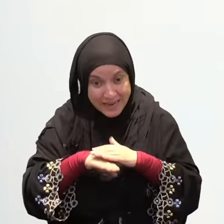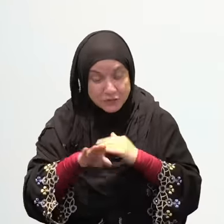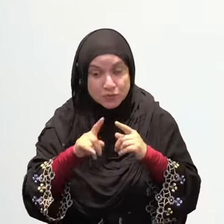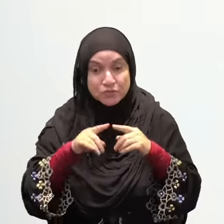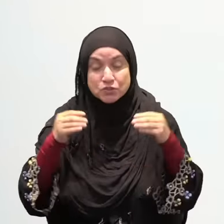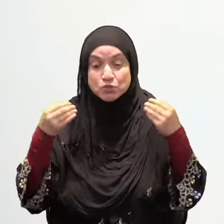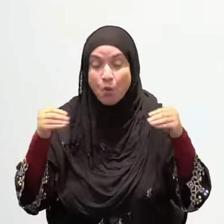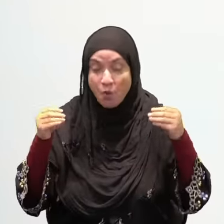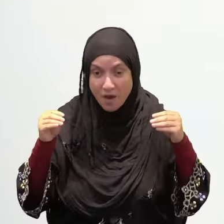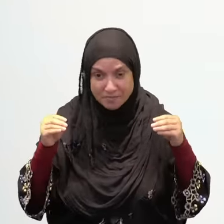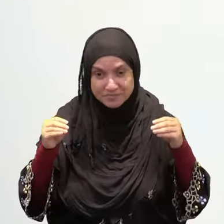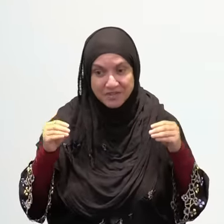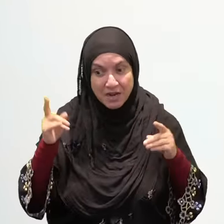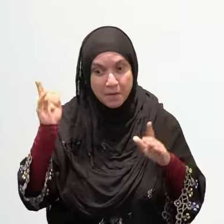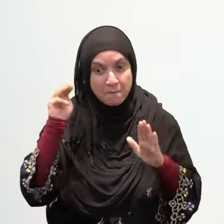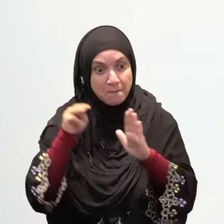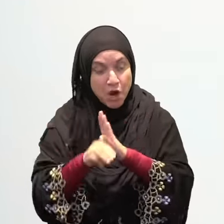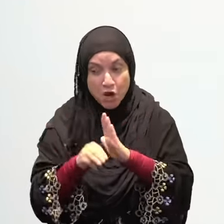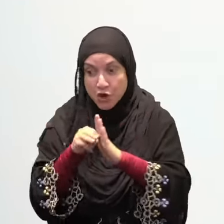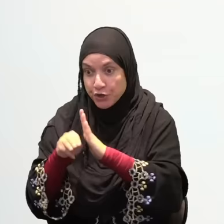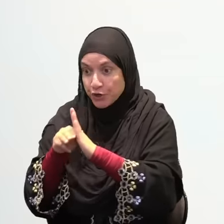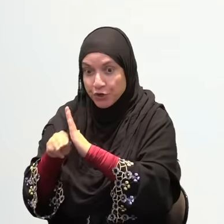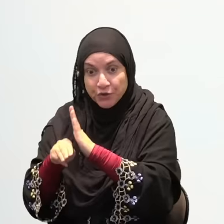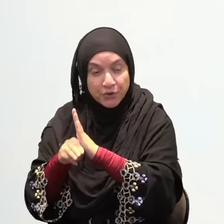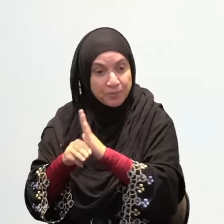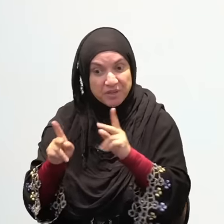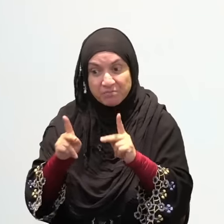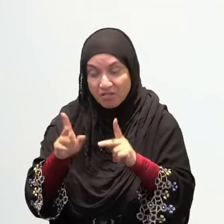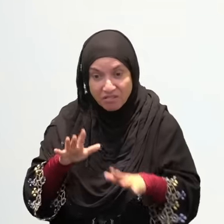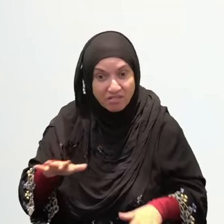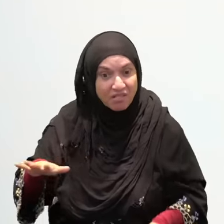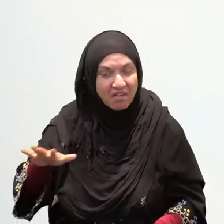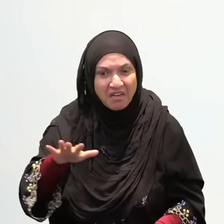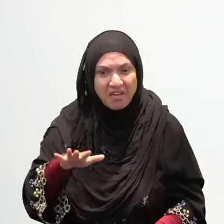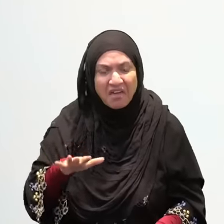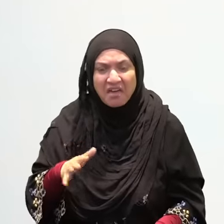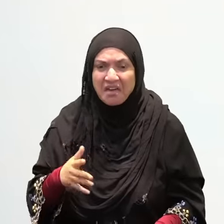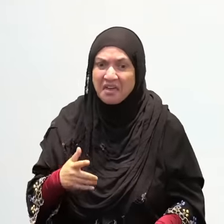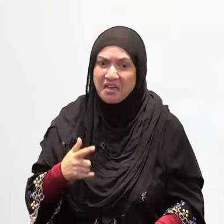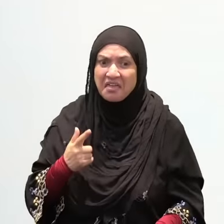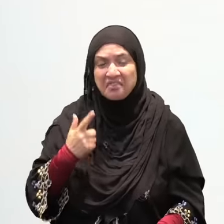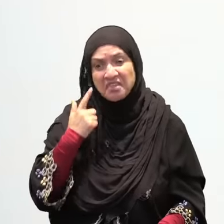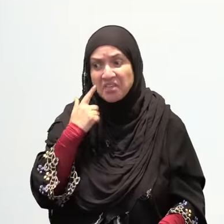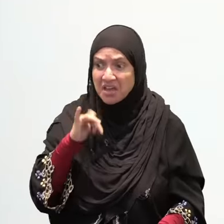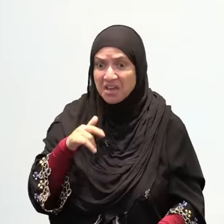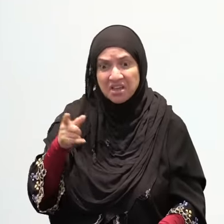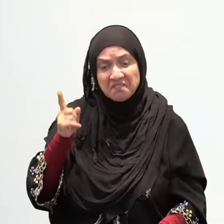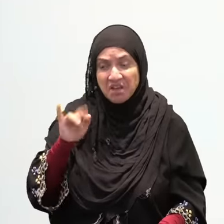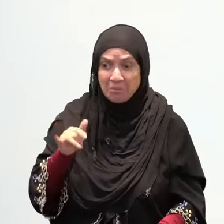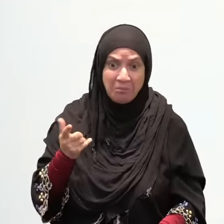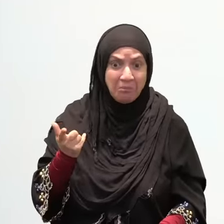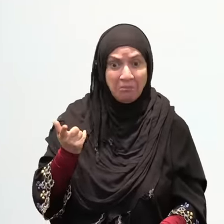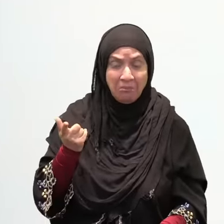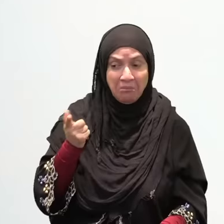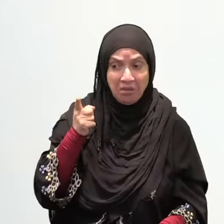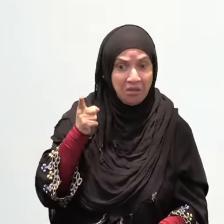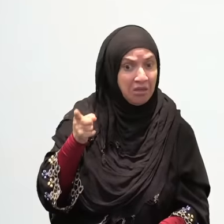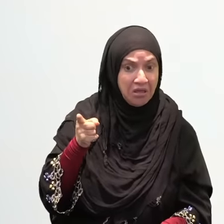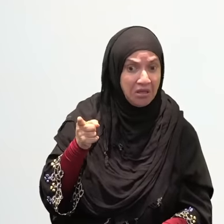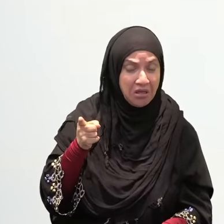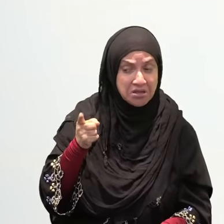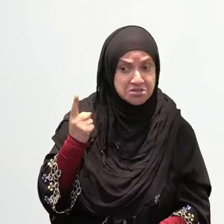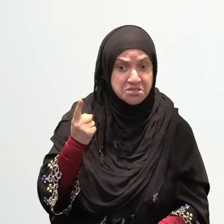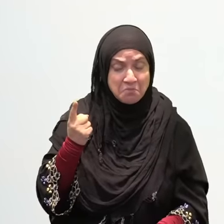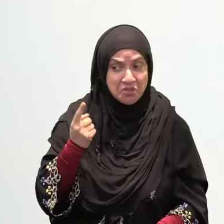murder of a righteous man in Uthman radiallahu ta'ala anhu. And by the way, anytime you read any of these stories, don't assume